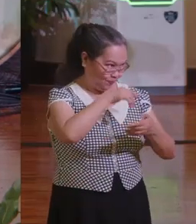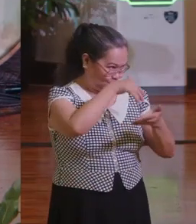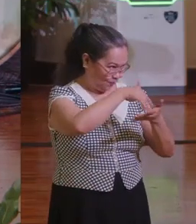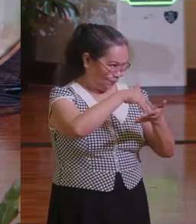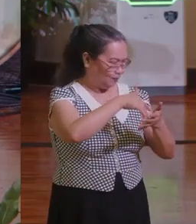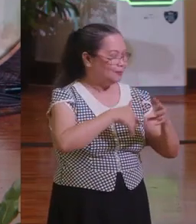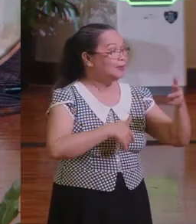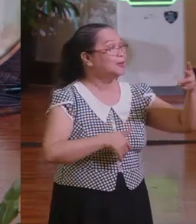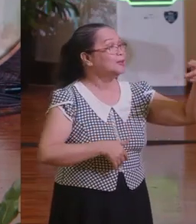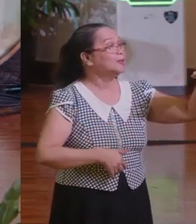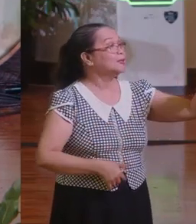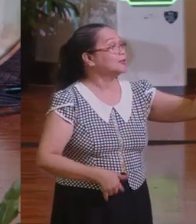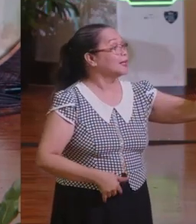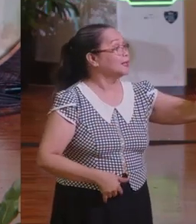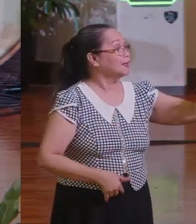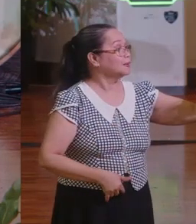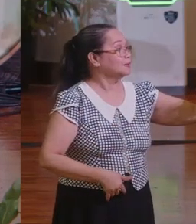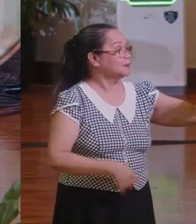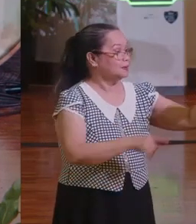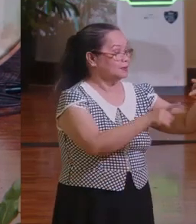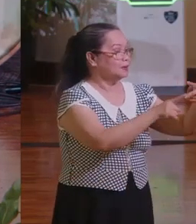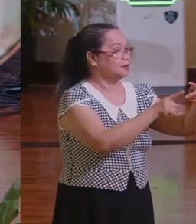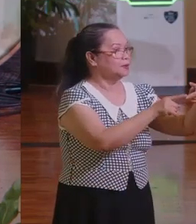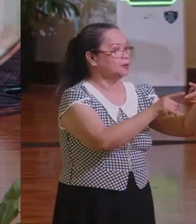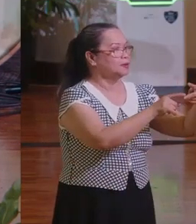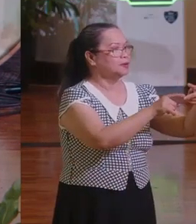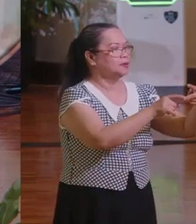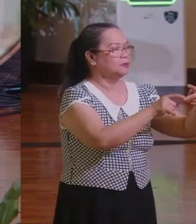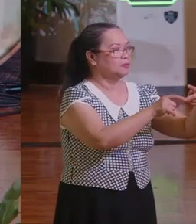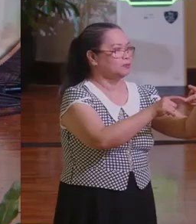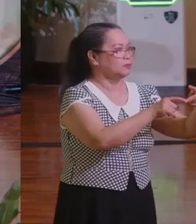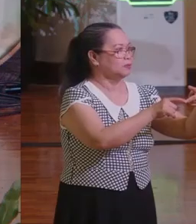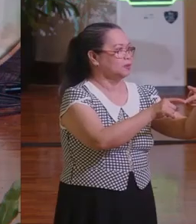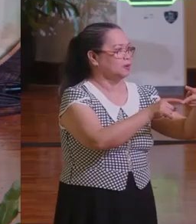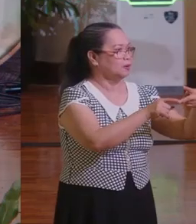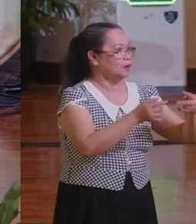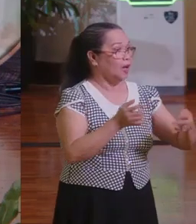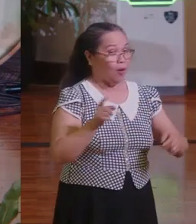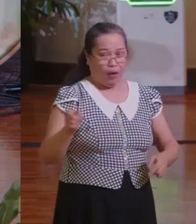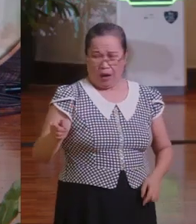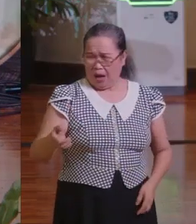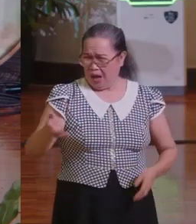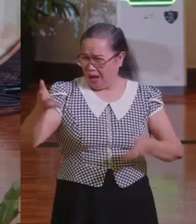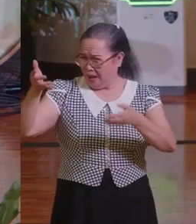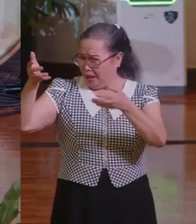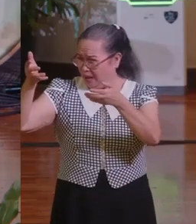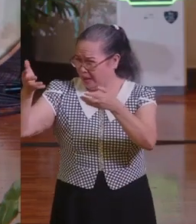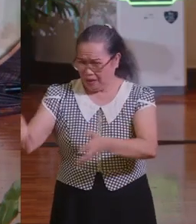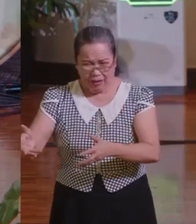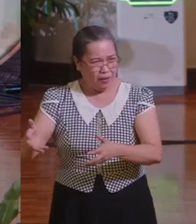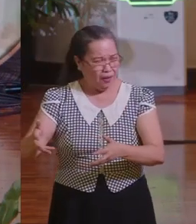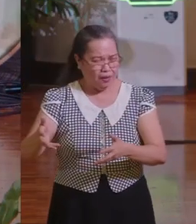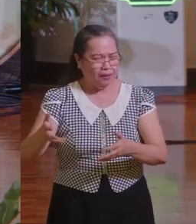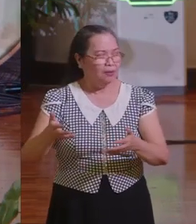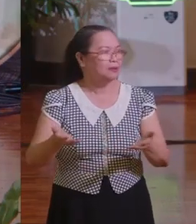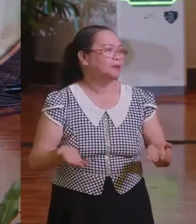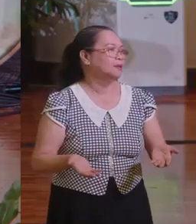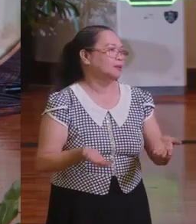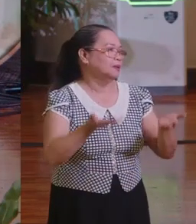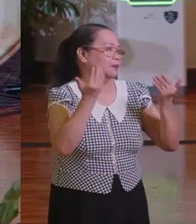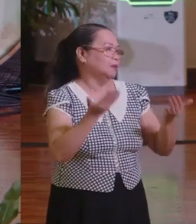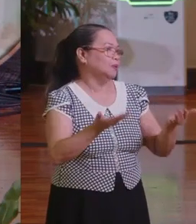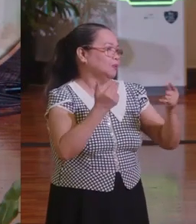Pangalawa, ang sabi ng ating teksto, relieve those who are burdened. Verses 2 to 5. Bear one